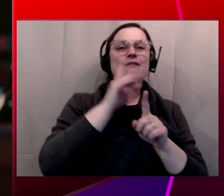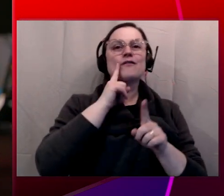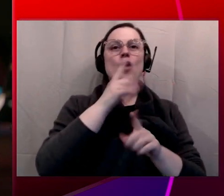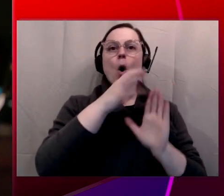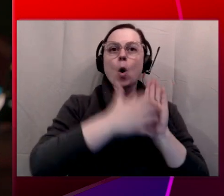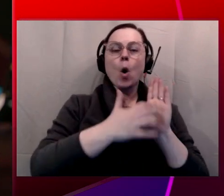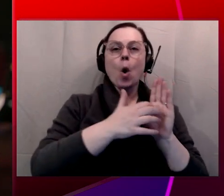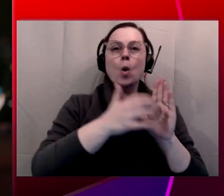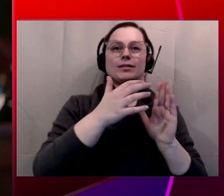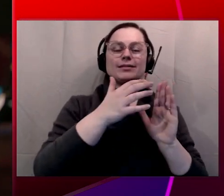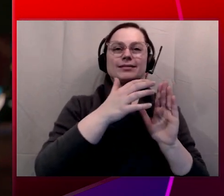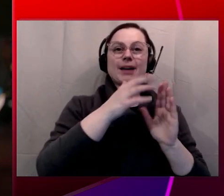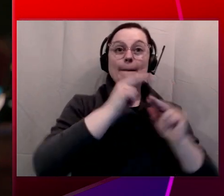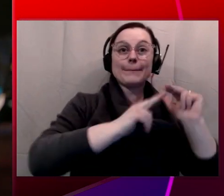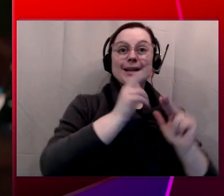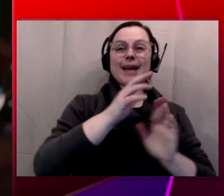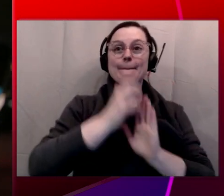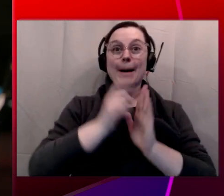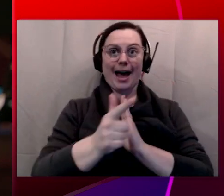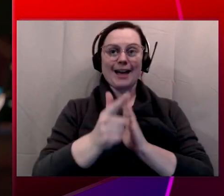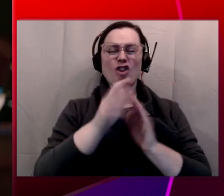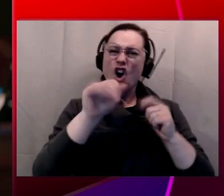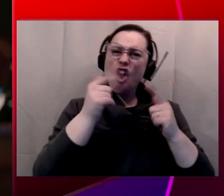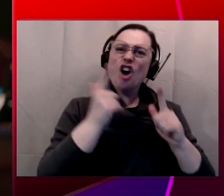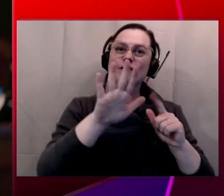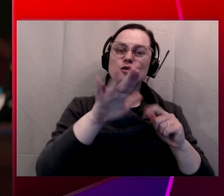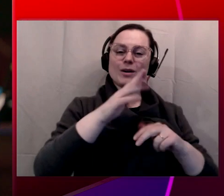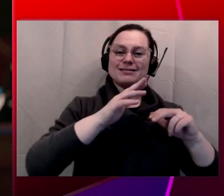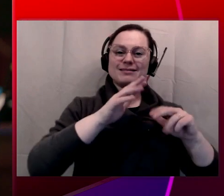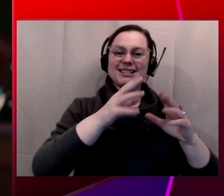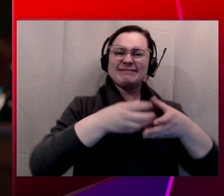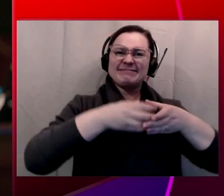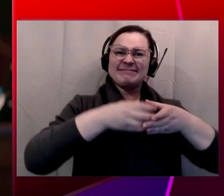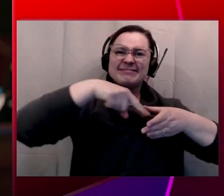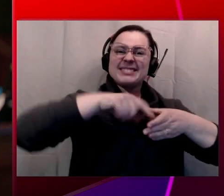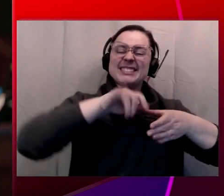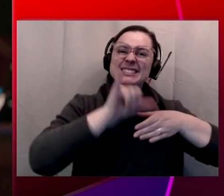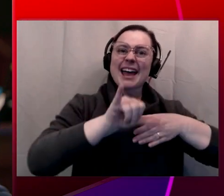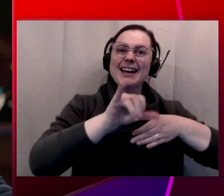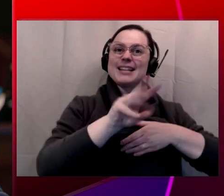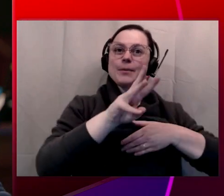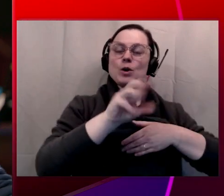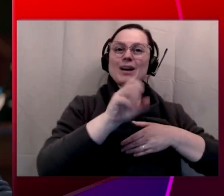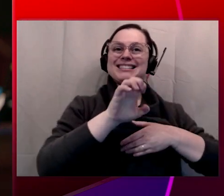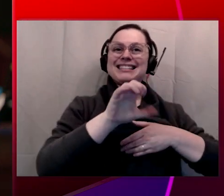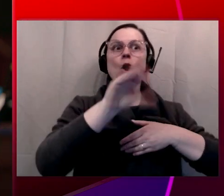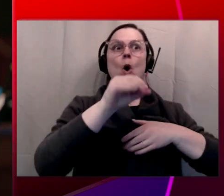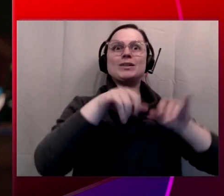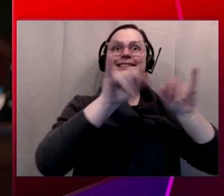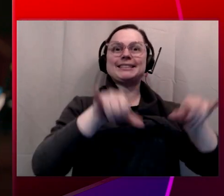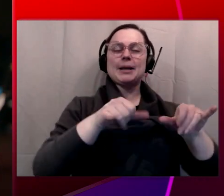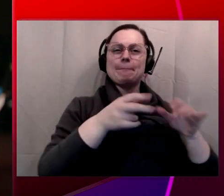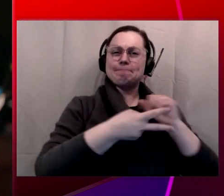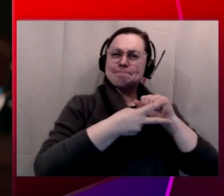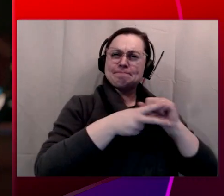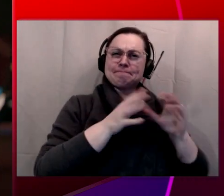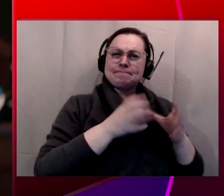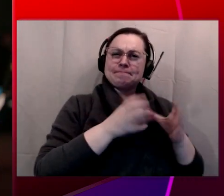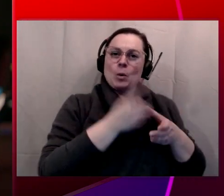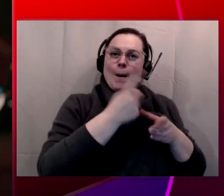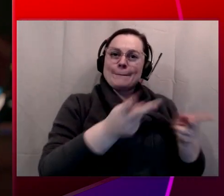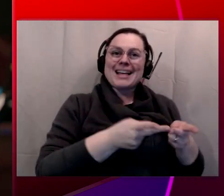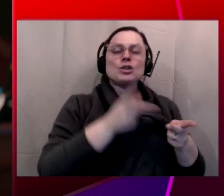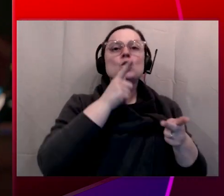because then all your stuff stays into the AWS ecosystem. Yeah. So you don't have to drag things